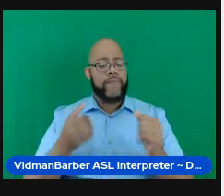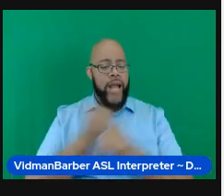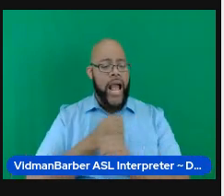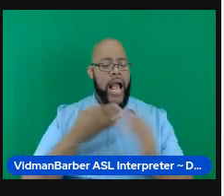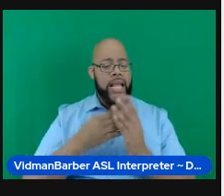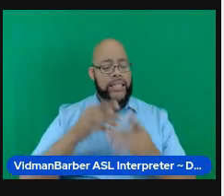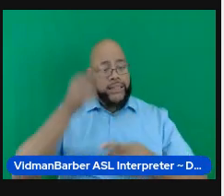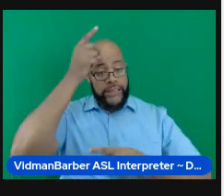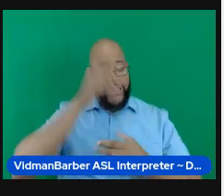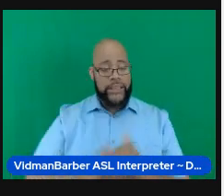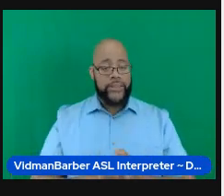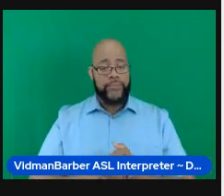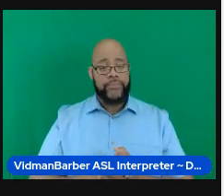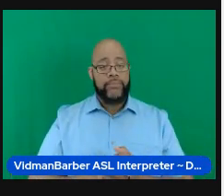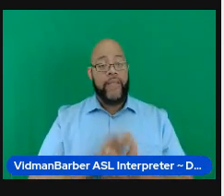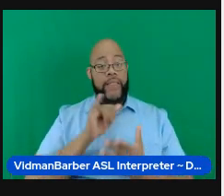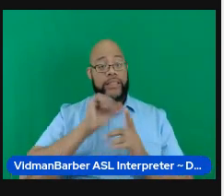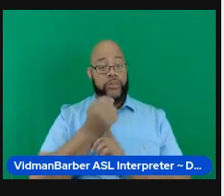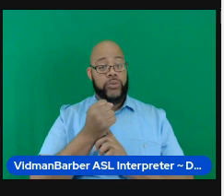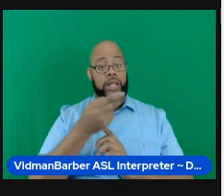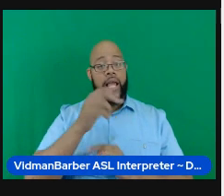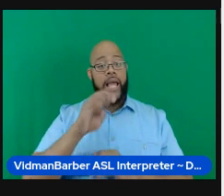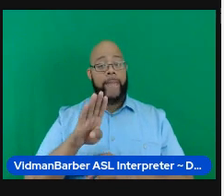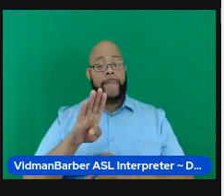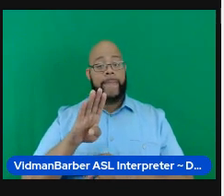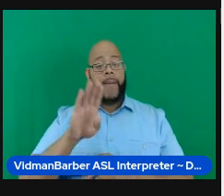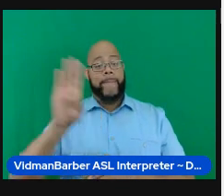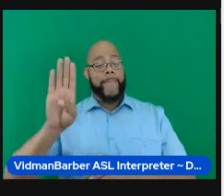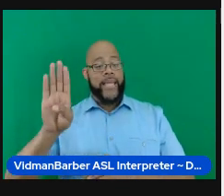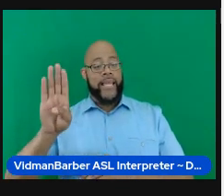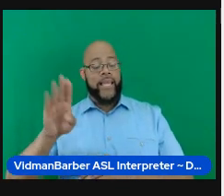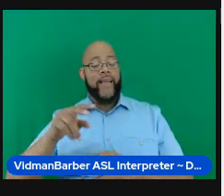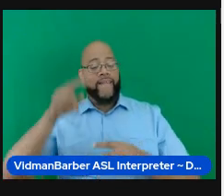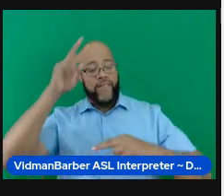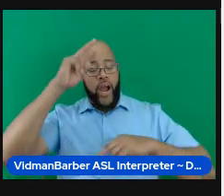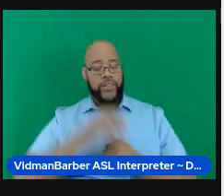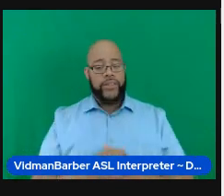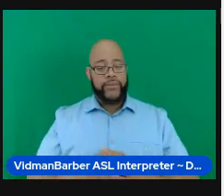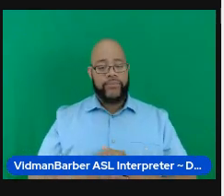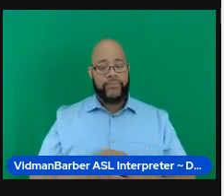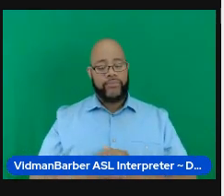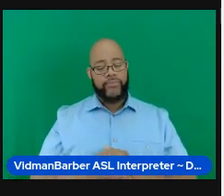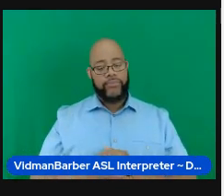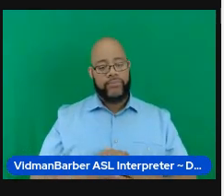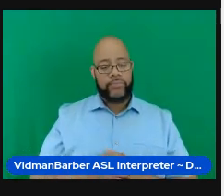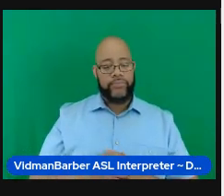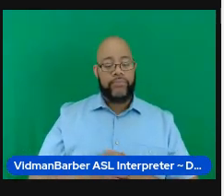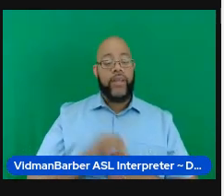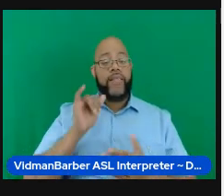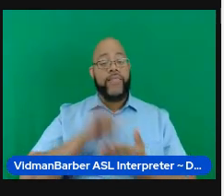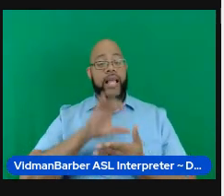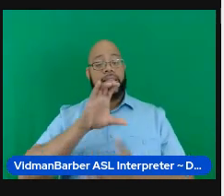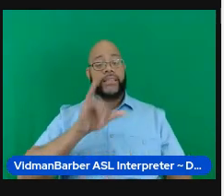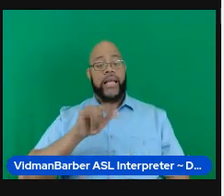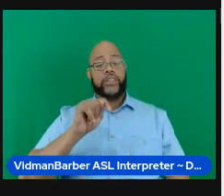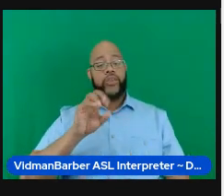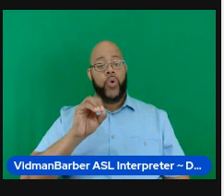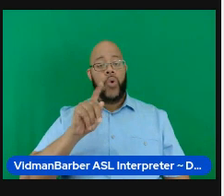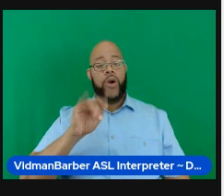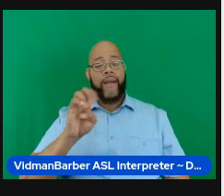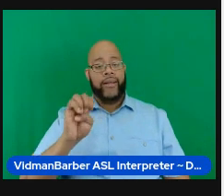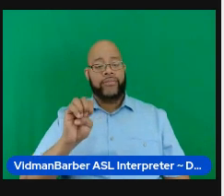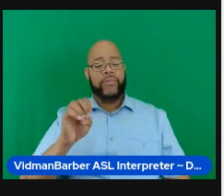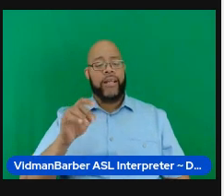diseases, and in this case, hepatitis B virus. These particular cytokines have been found to prevent